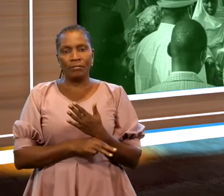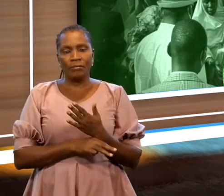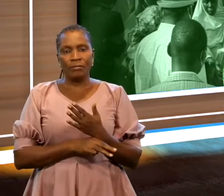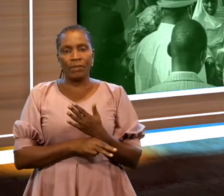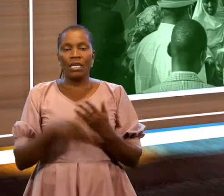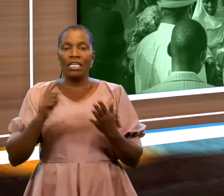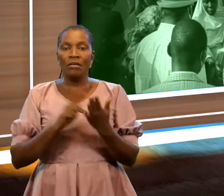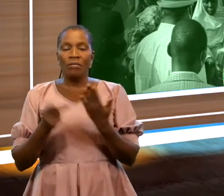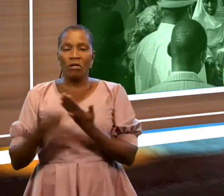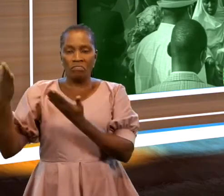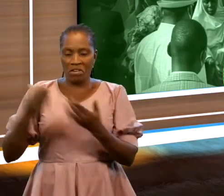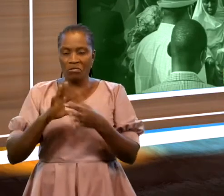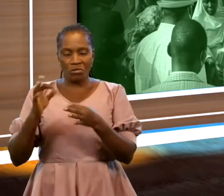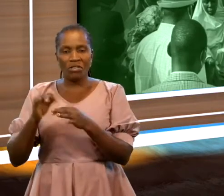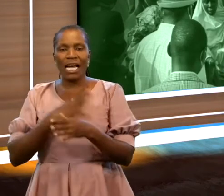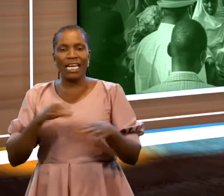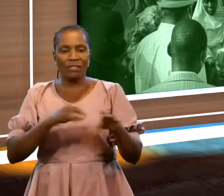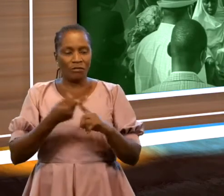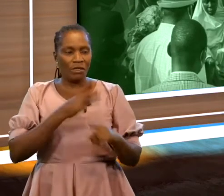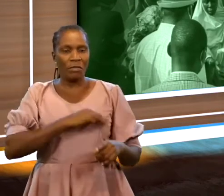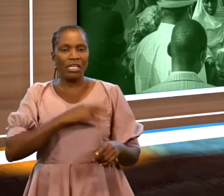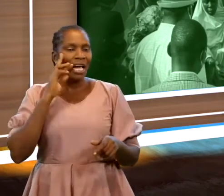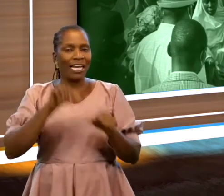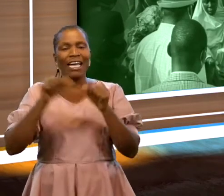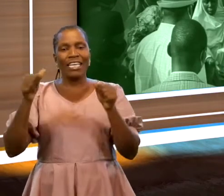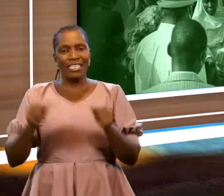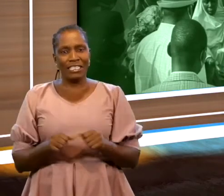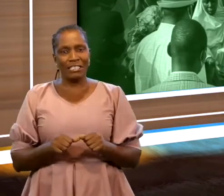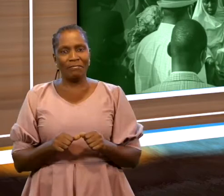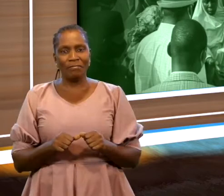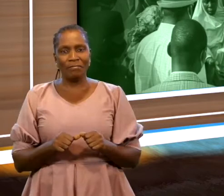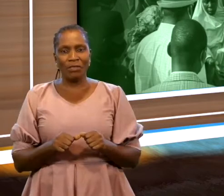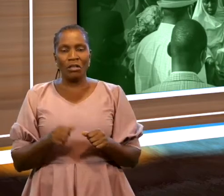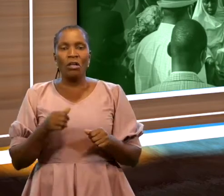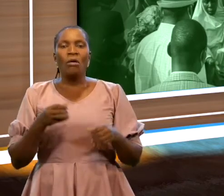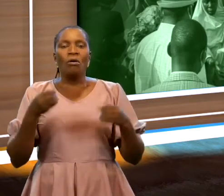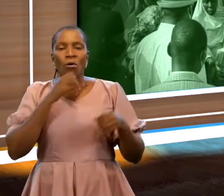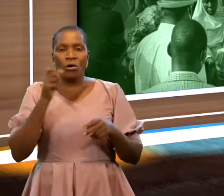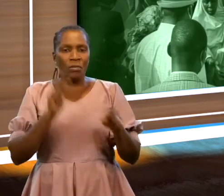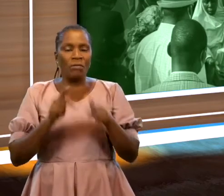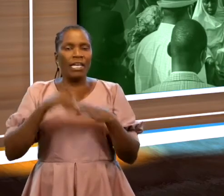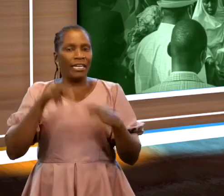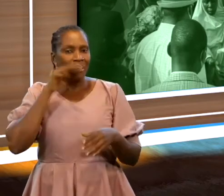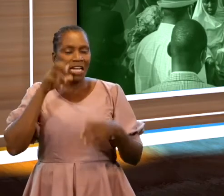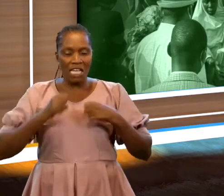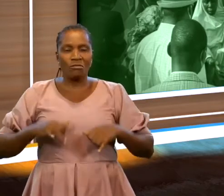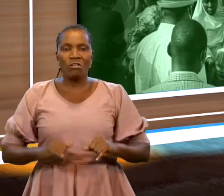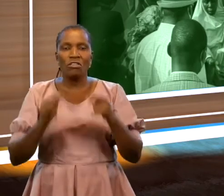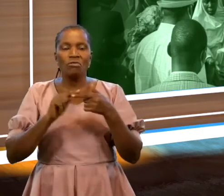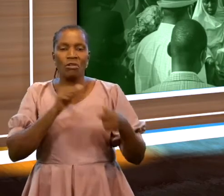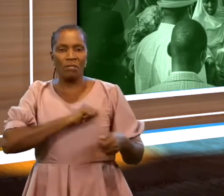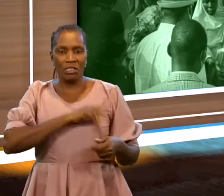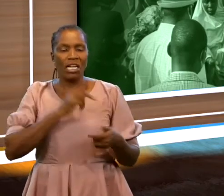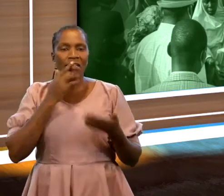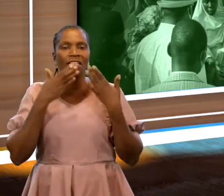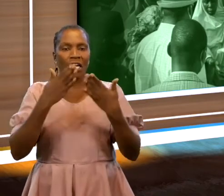Development. The program brings you stories and activities from the ministry and her agencies. Older citizens in Nigeria have continued to